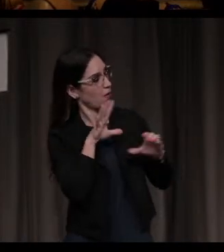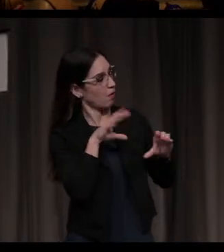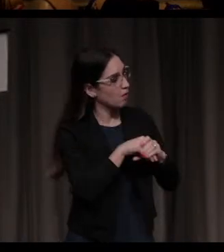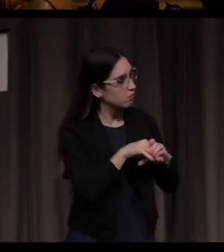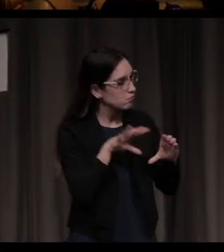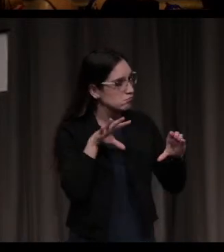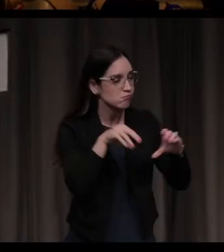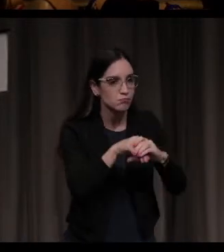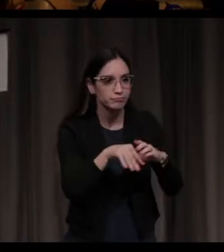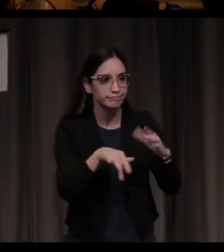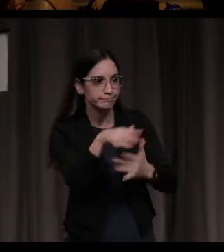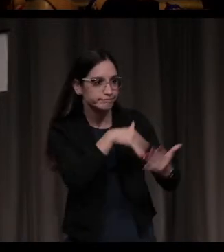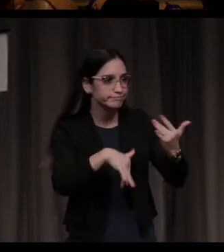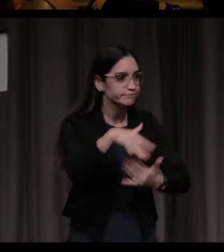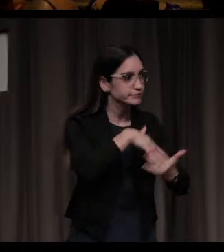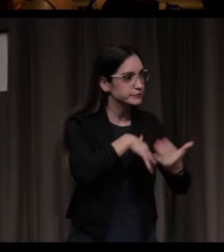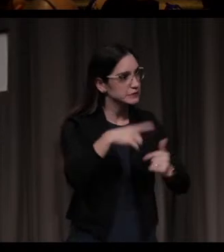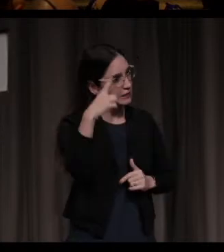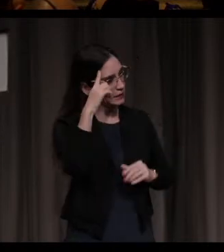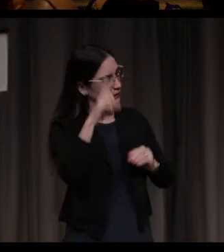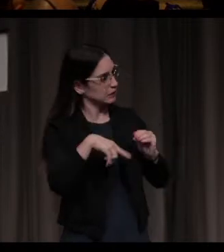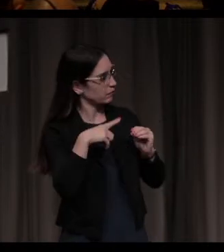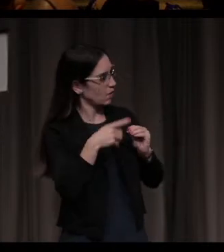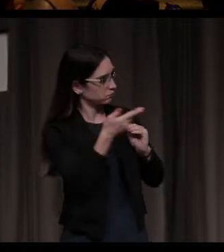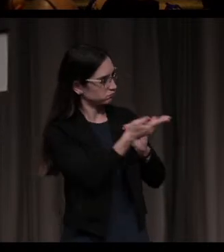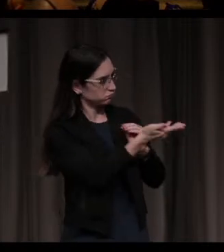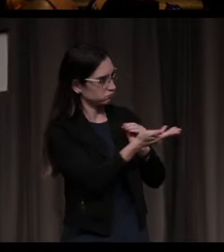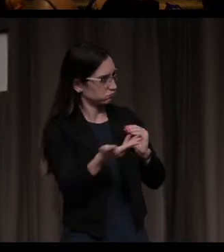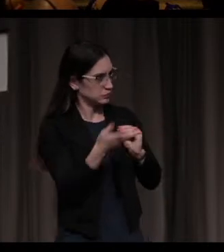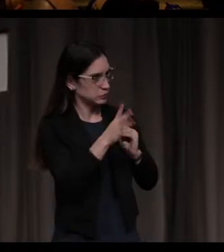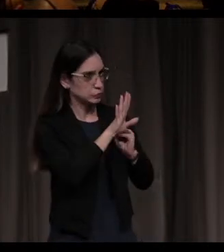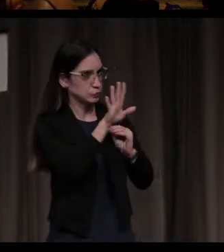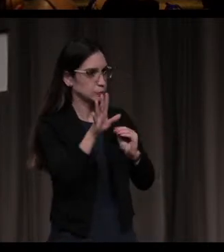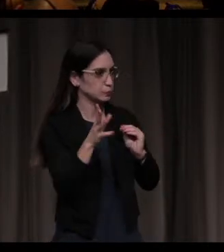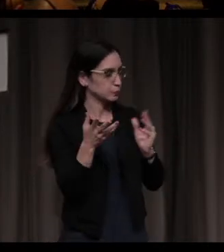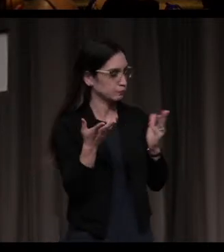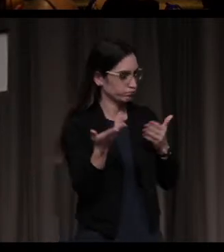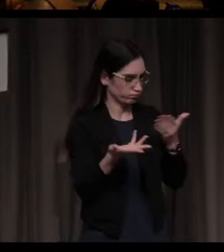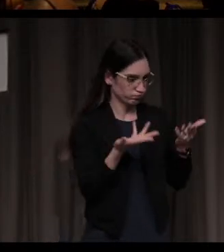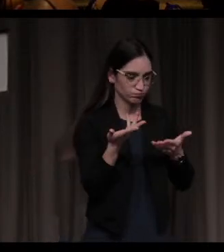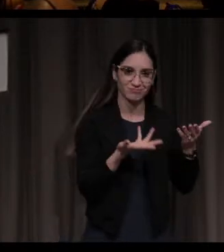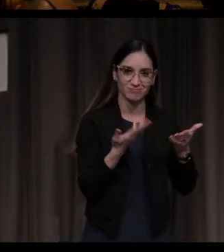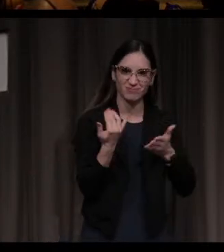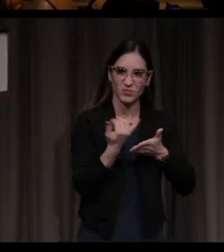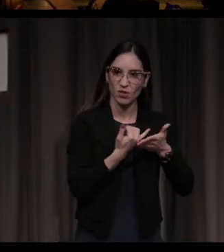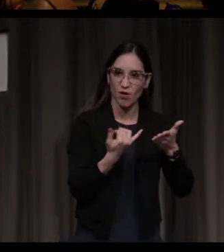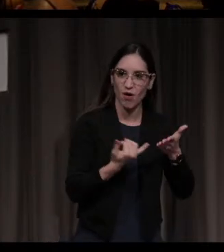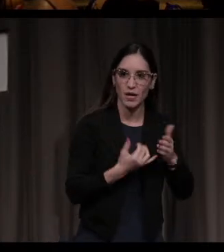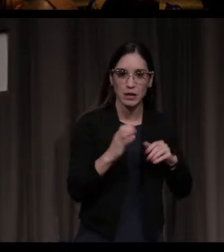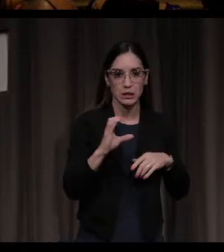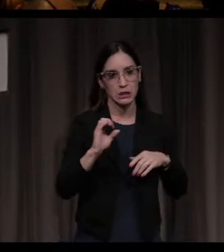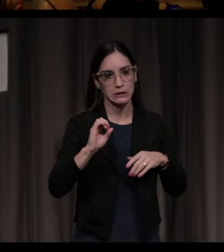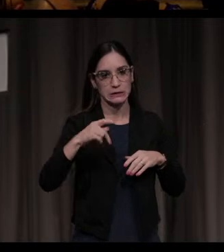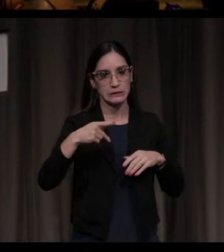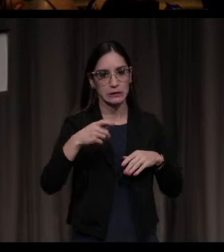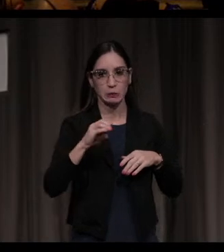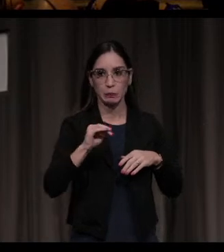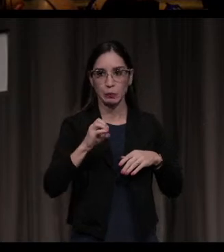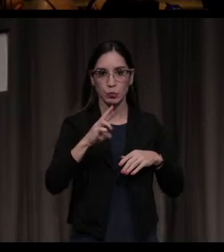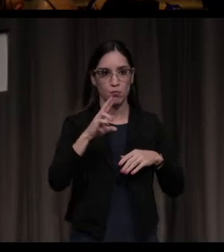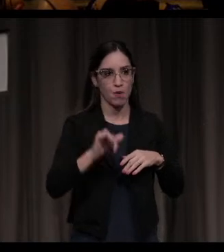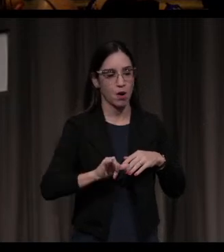and consider. Do you think it helps in this dialogue of indigenous contemporary art within